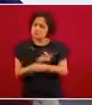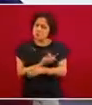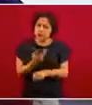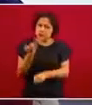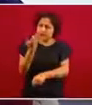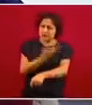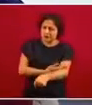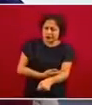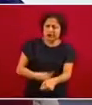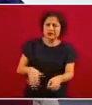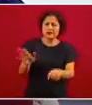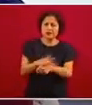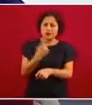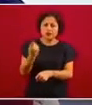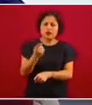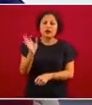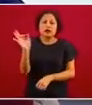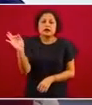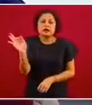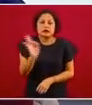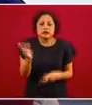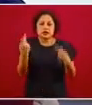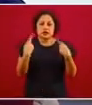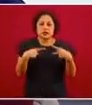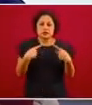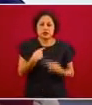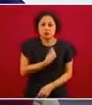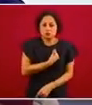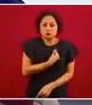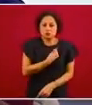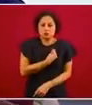So this can